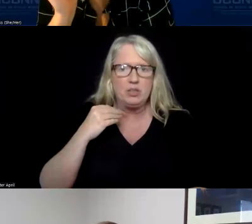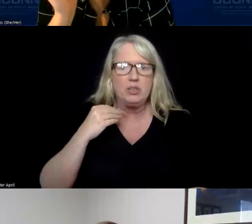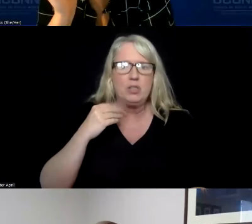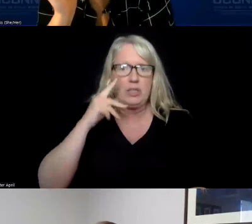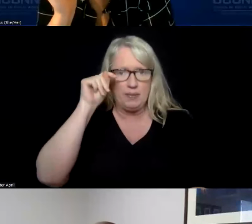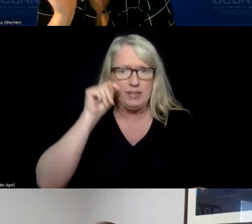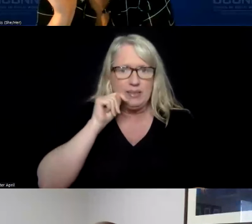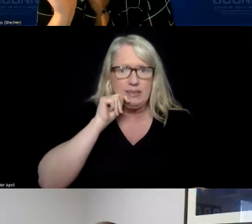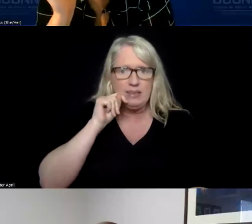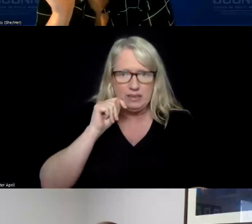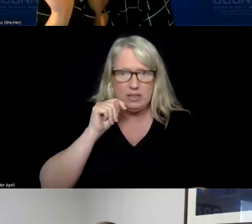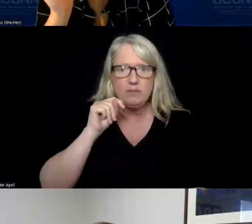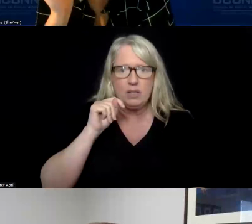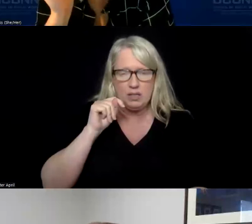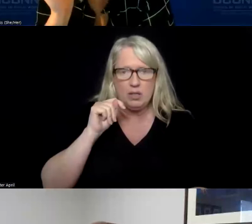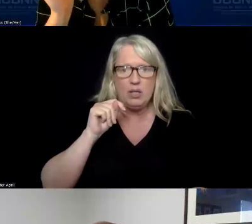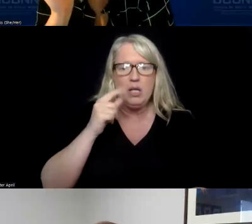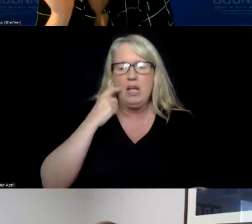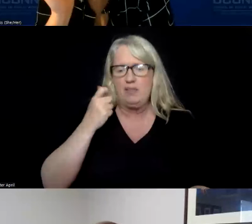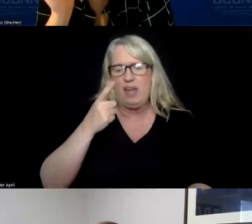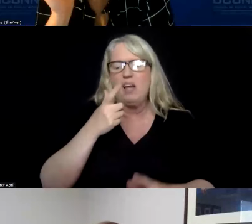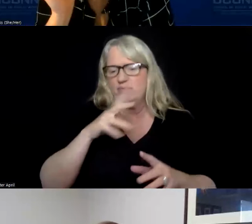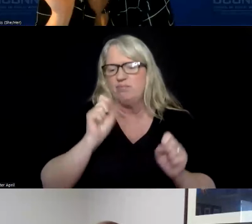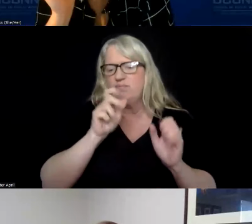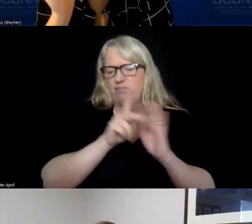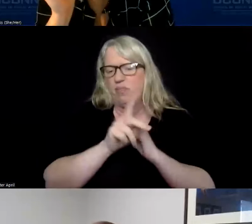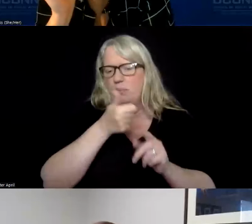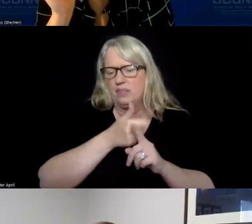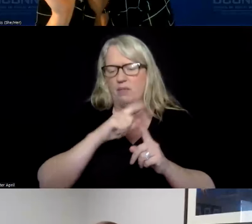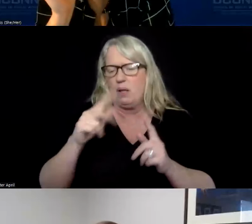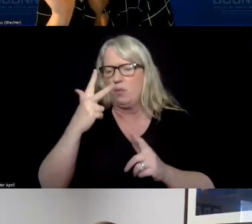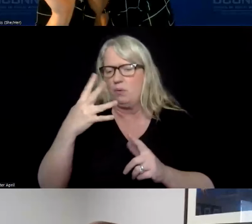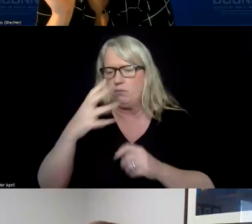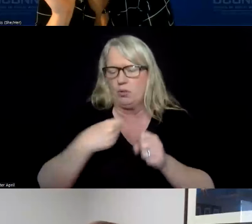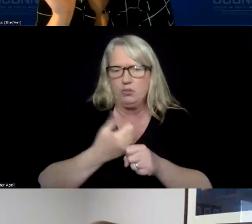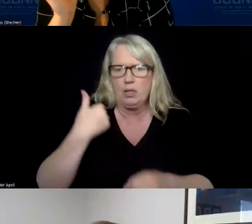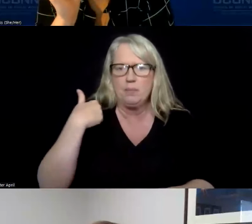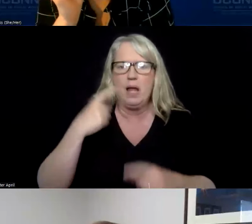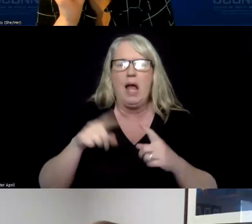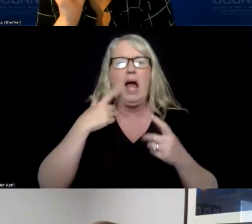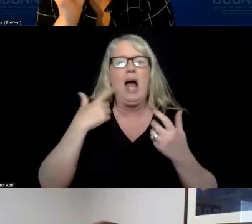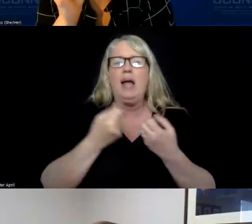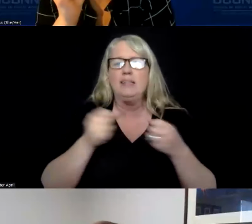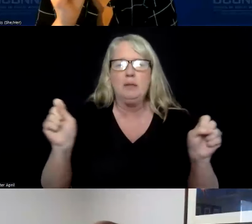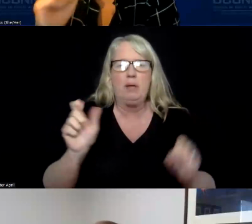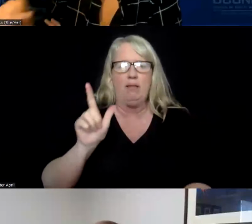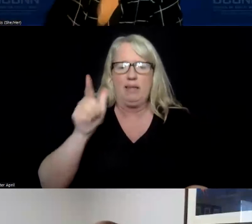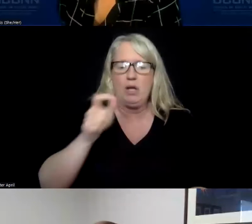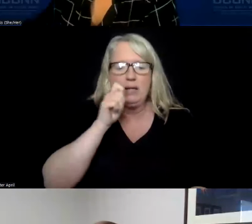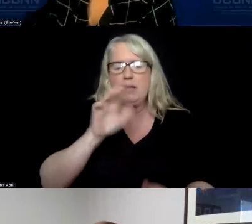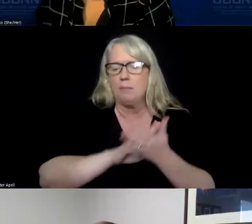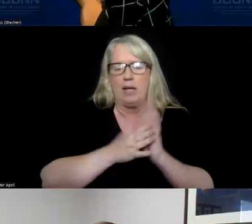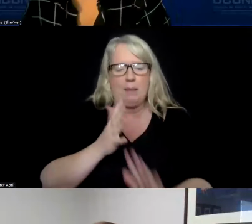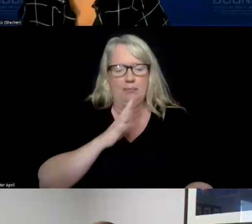who we took into our lives about 3 or 4 years ago. I came out late. I didn't come out as trans until